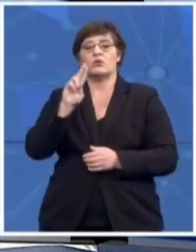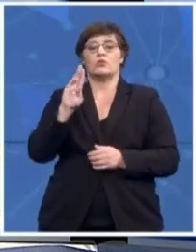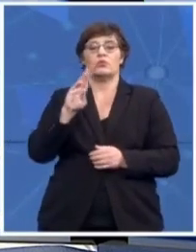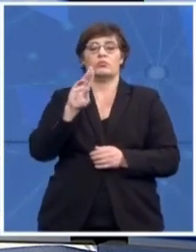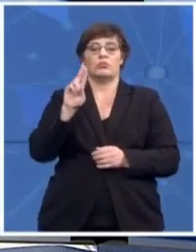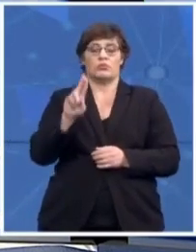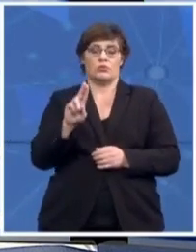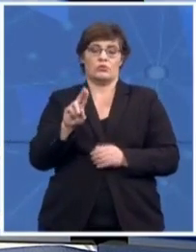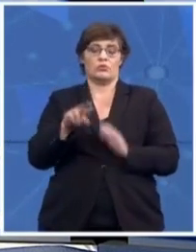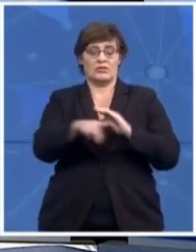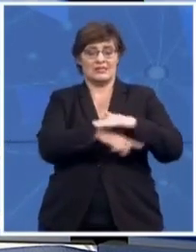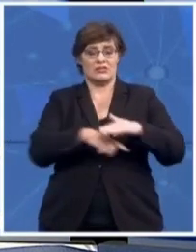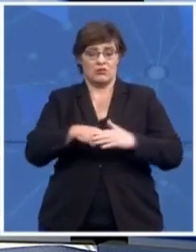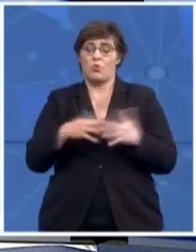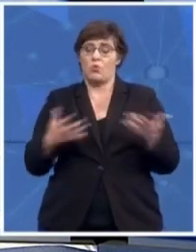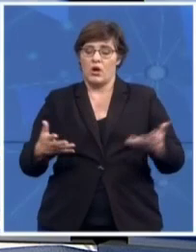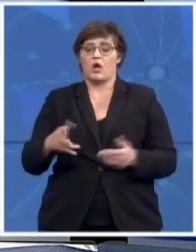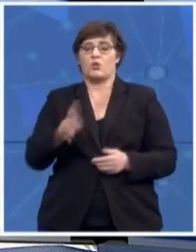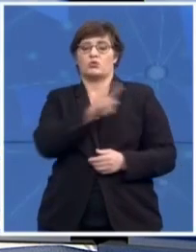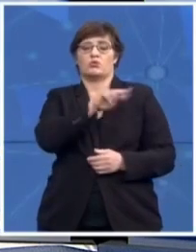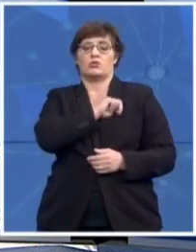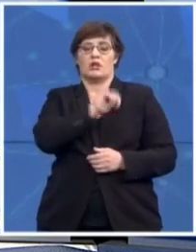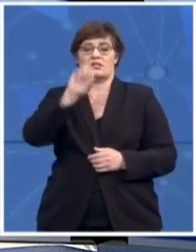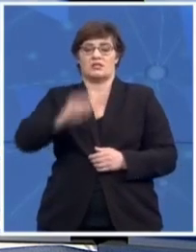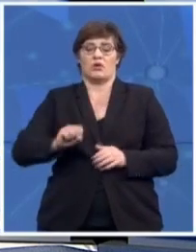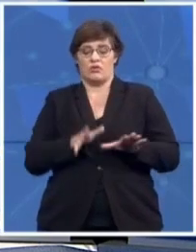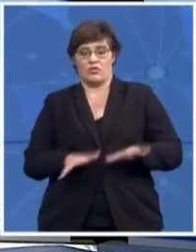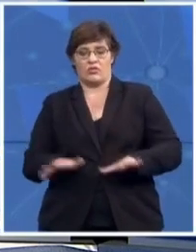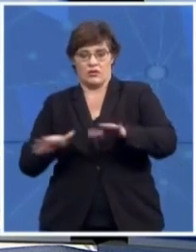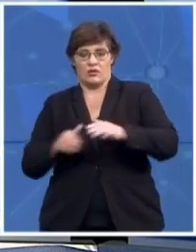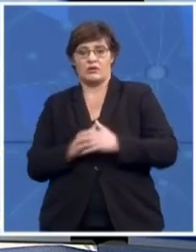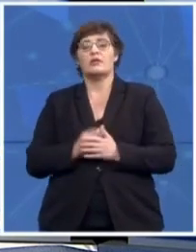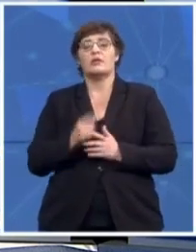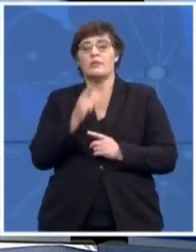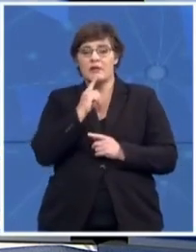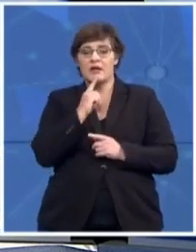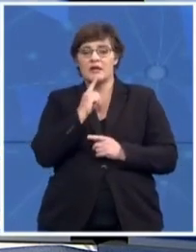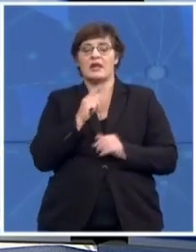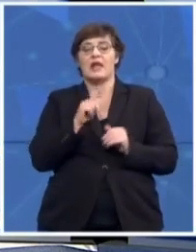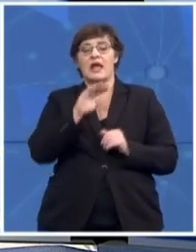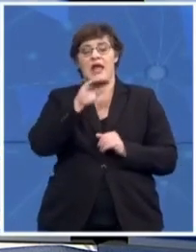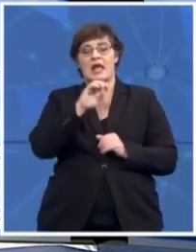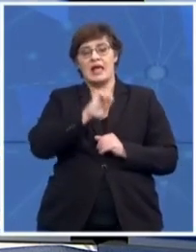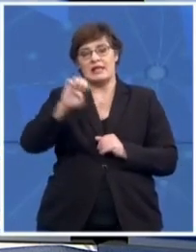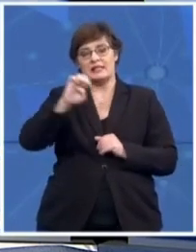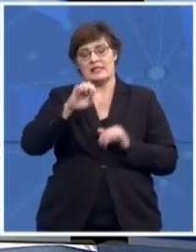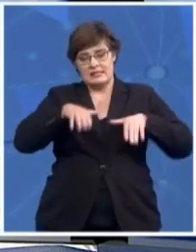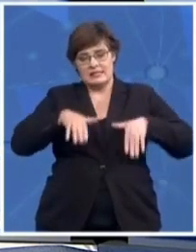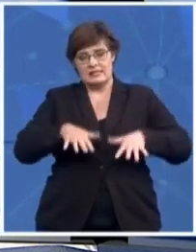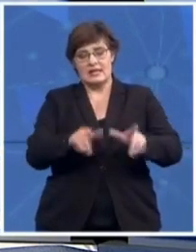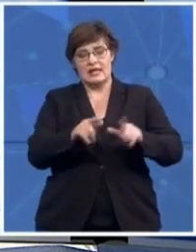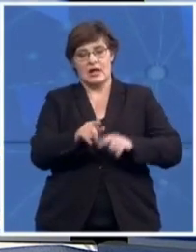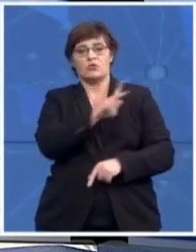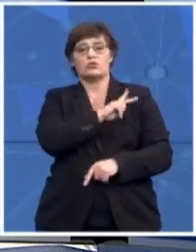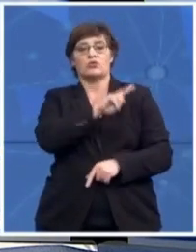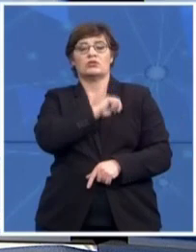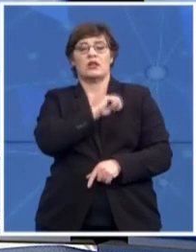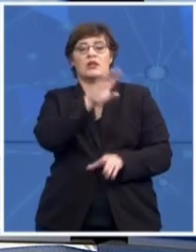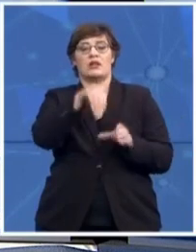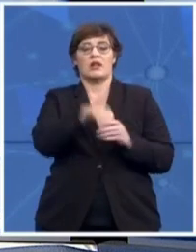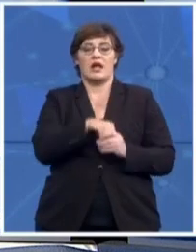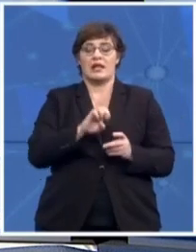will focus on the development of the Eastern Seaboard, traversing the KwaZulu-Natal and Eastern Cape provinces along that